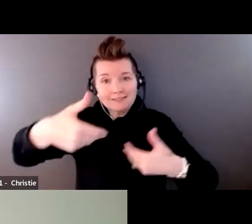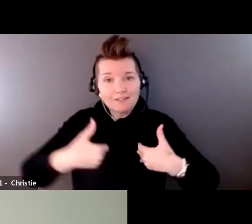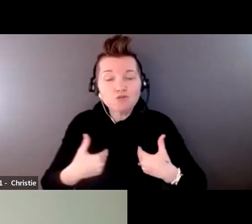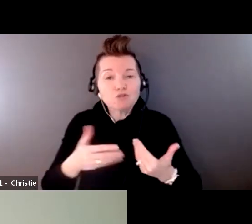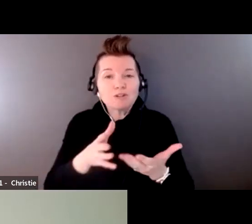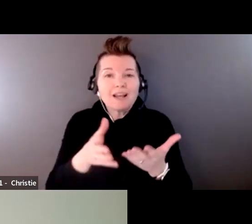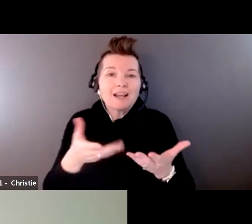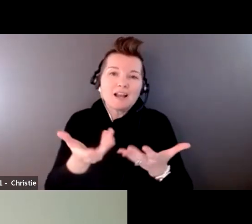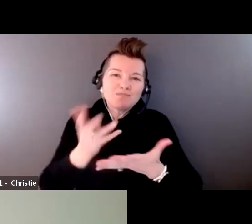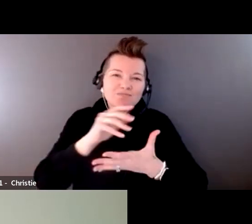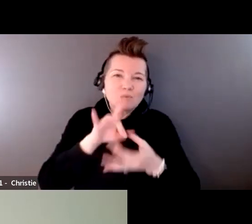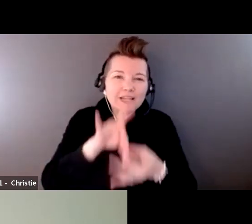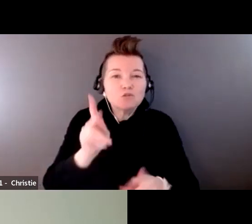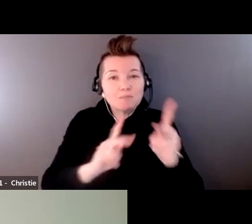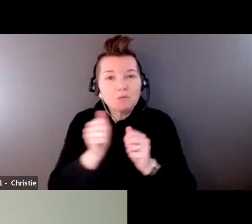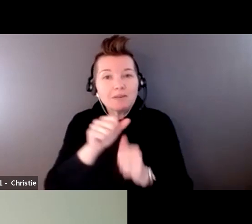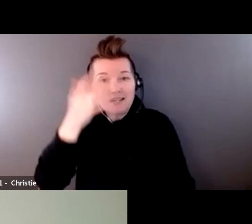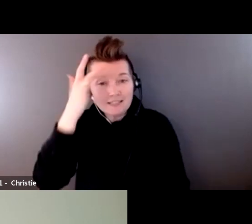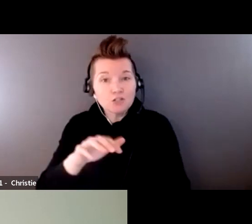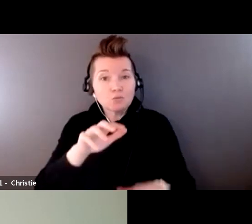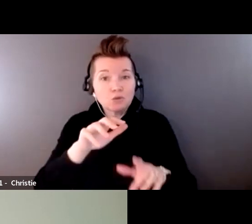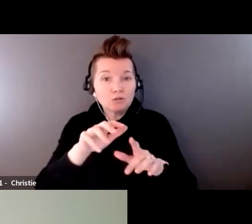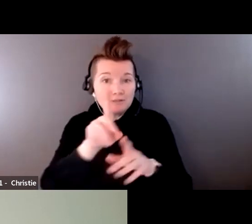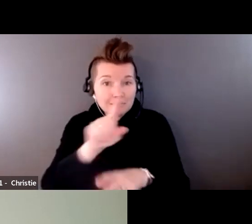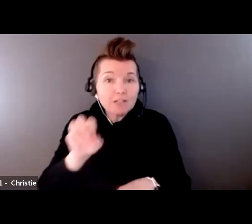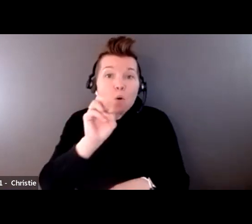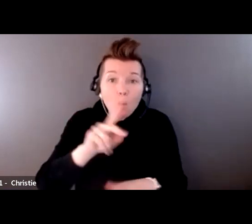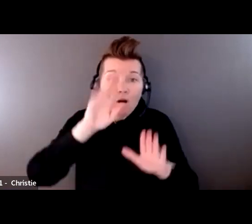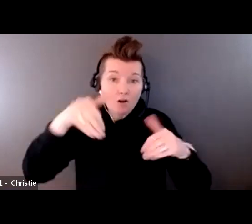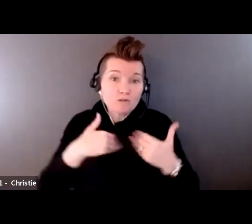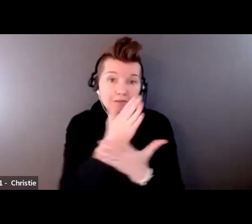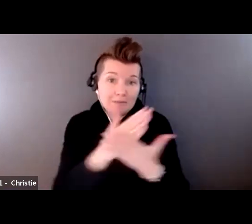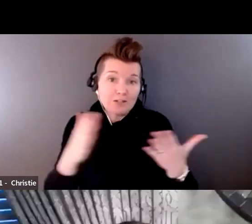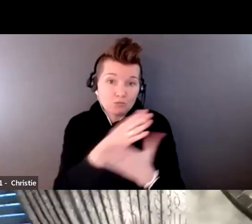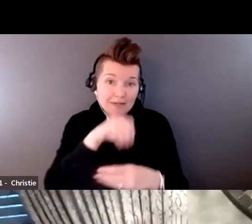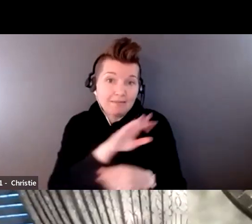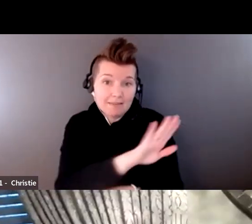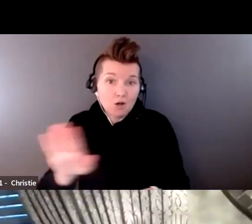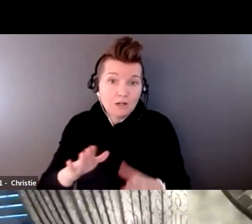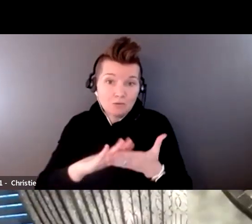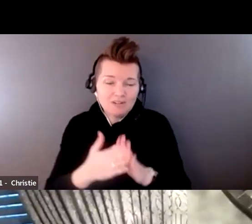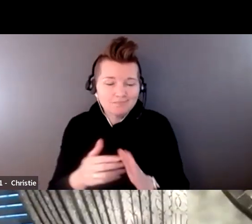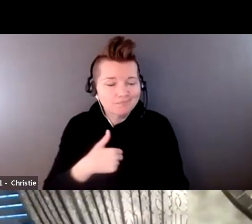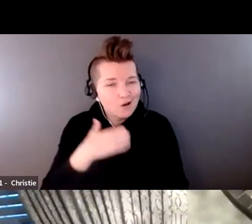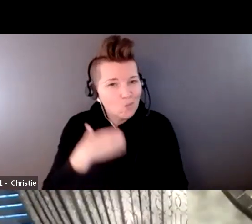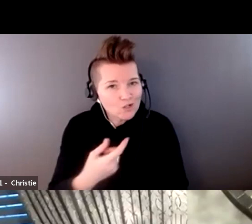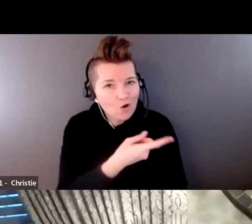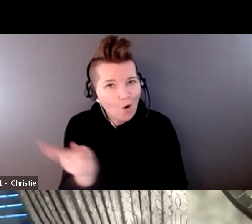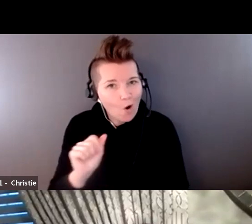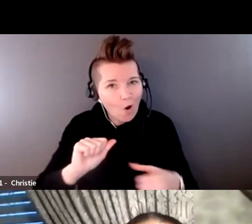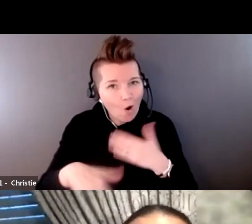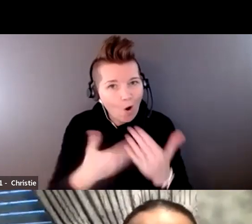disability or on the autism spectrum within their community. And while I wish I could have all the project members here today, I'm so pleased to